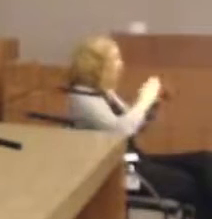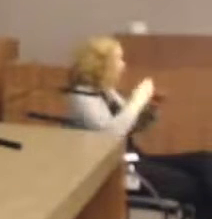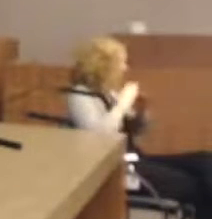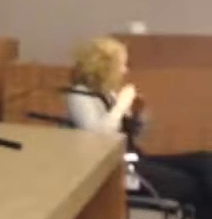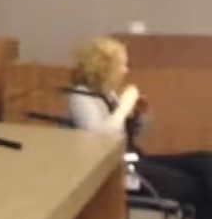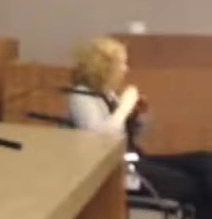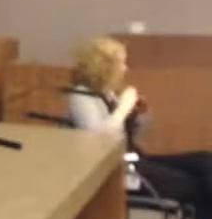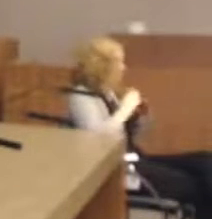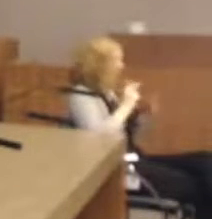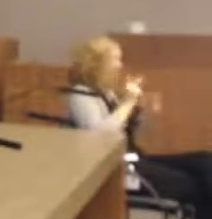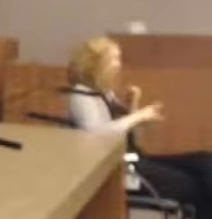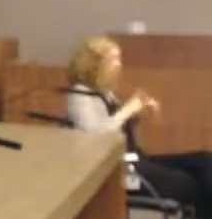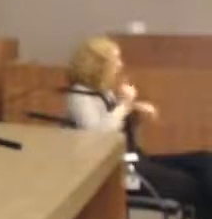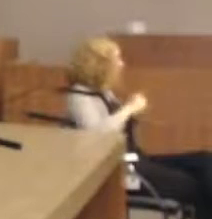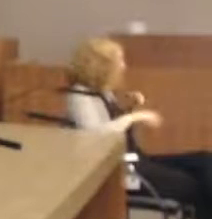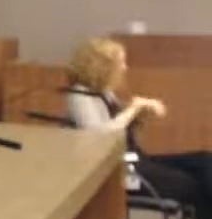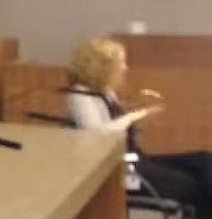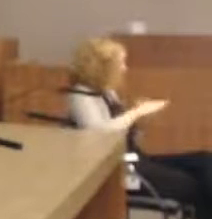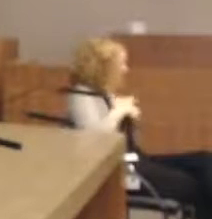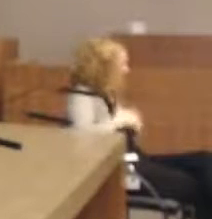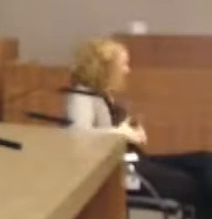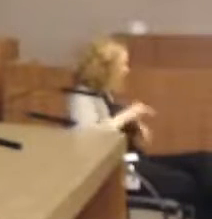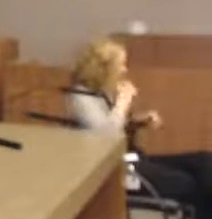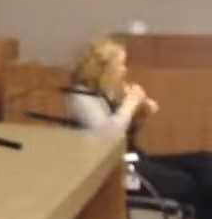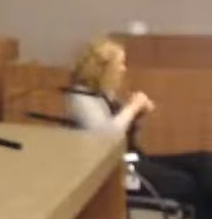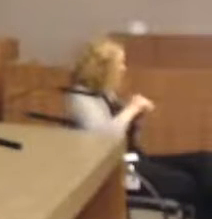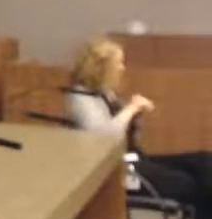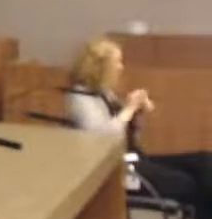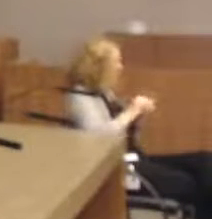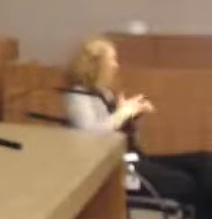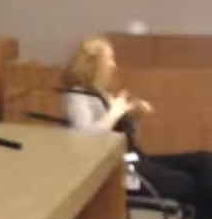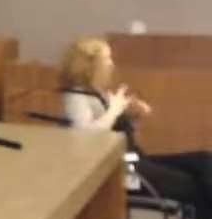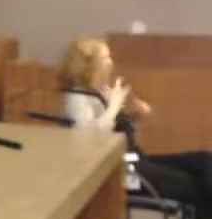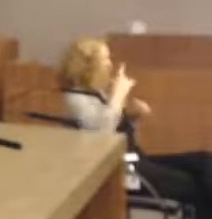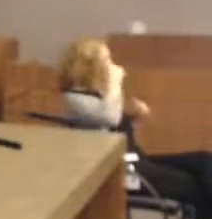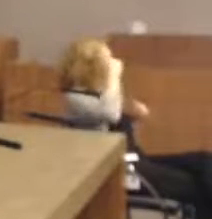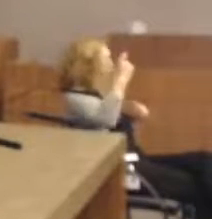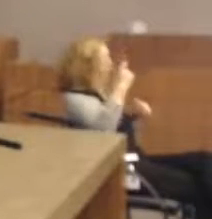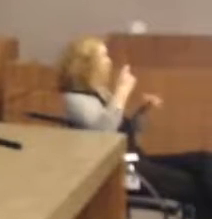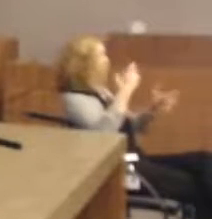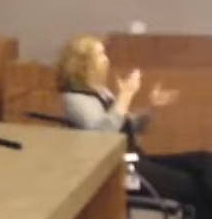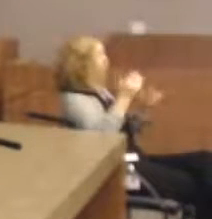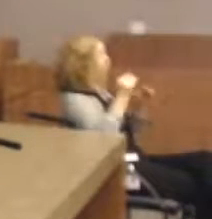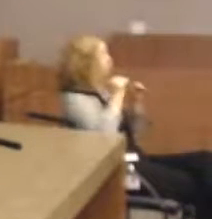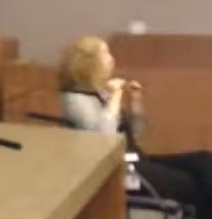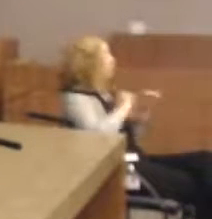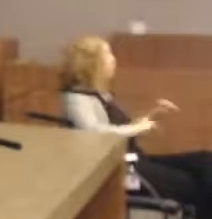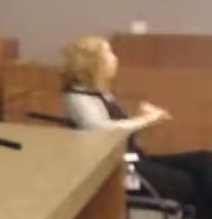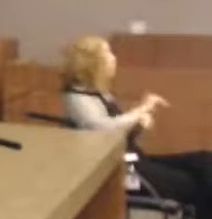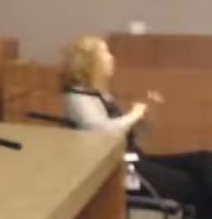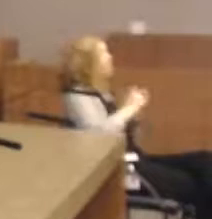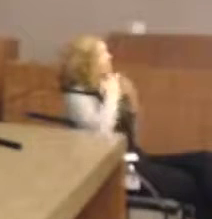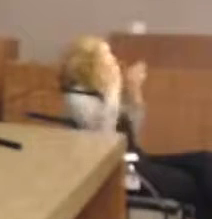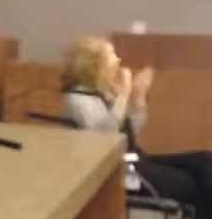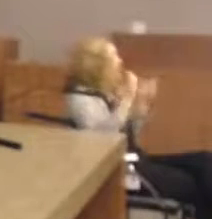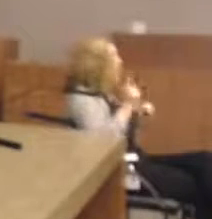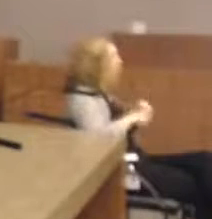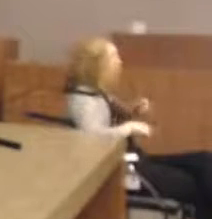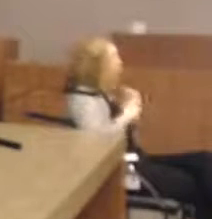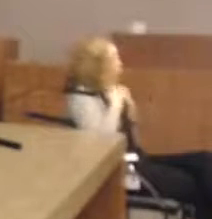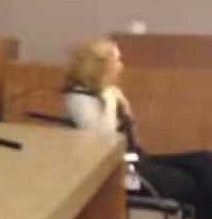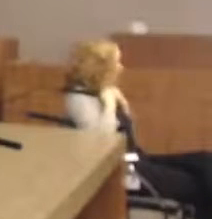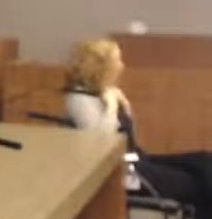they really can't move their body. It's, remember that feeling in the dream. You want to move, you want to yell, and you can't do it.